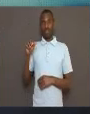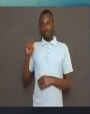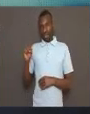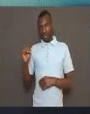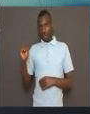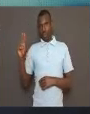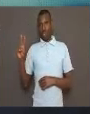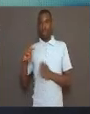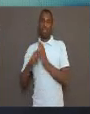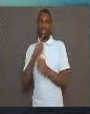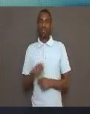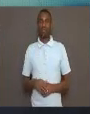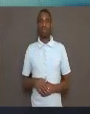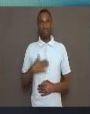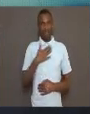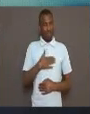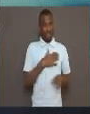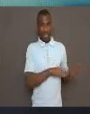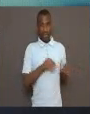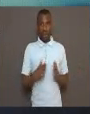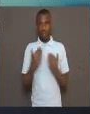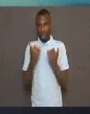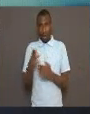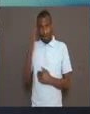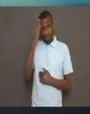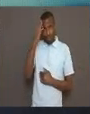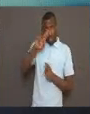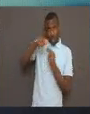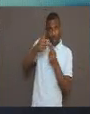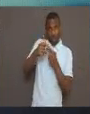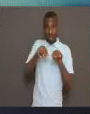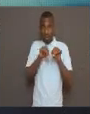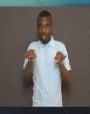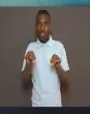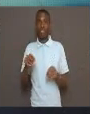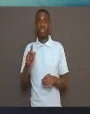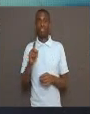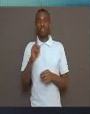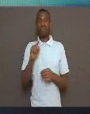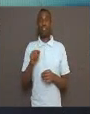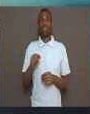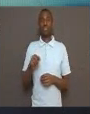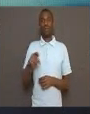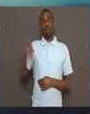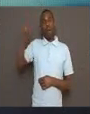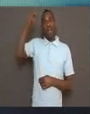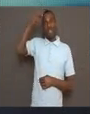Students, please note that the unit measure is called the